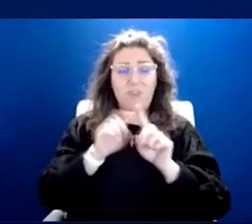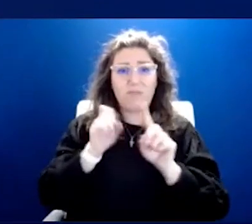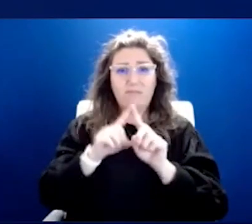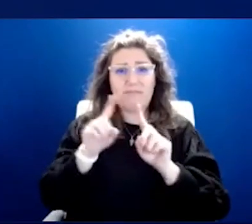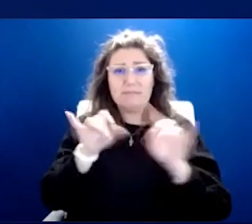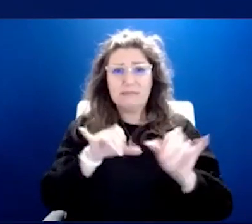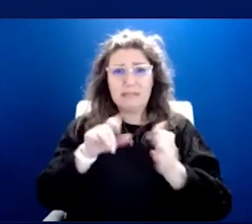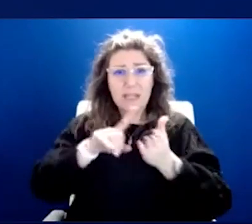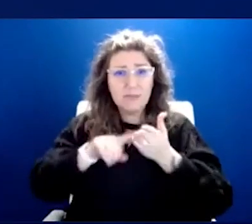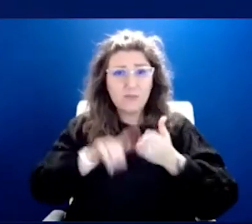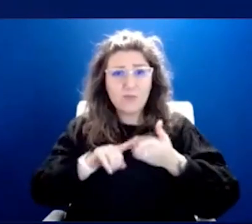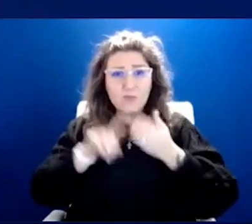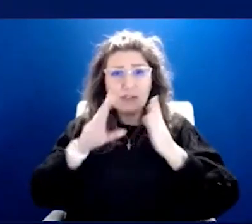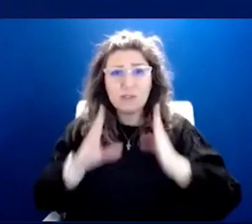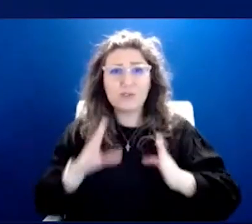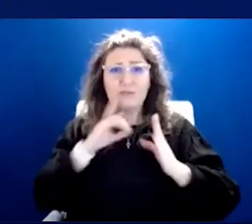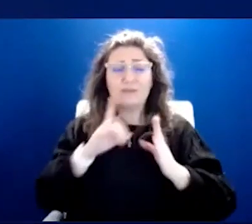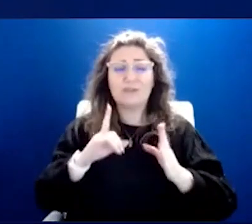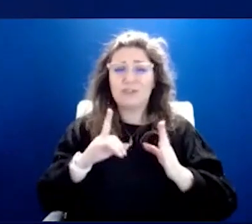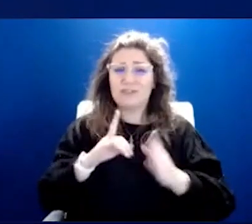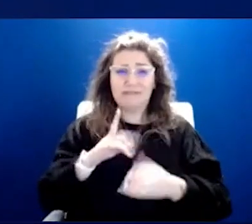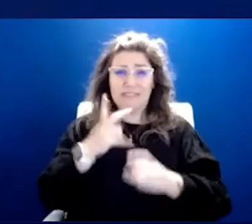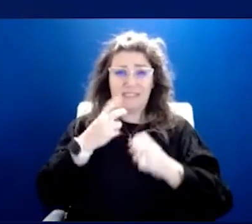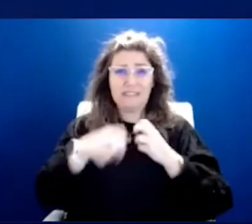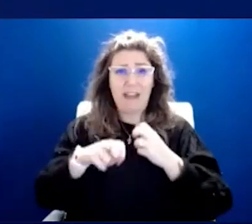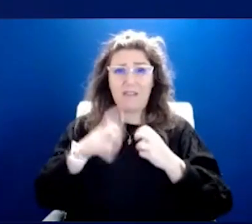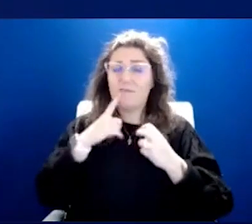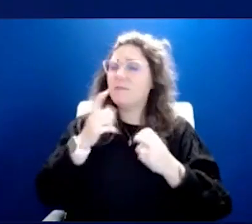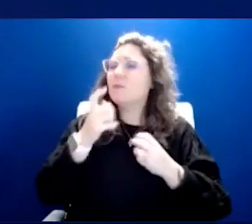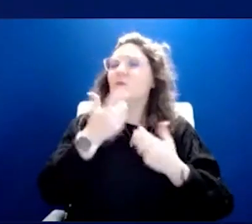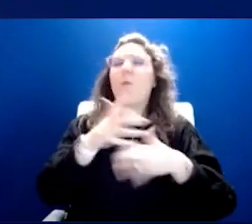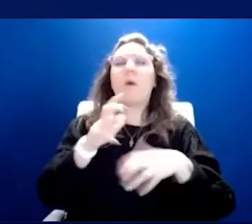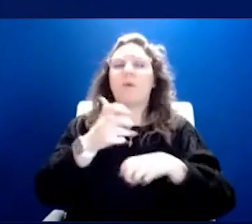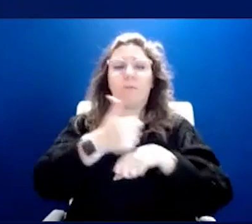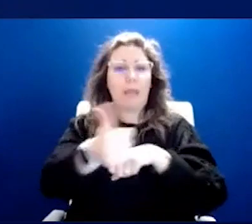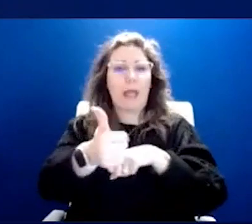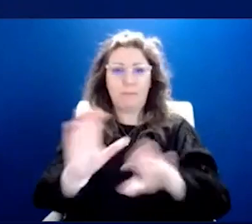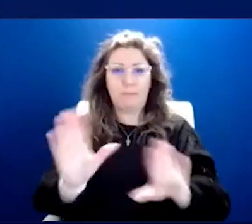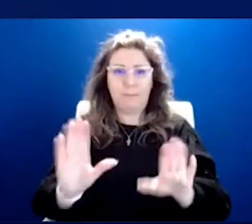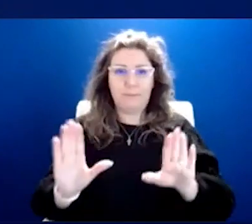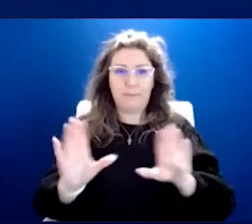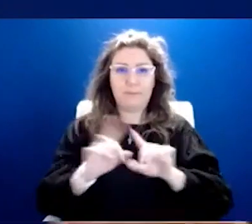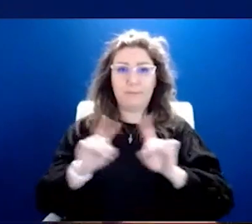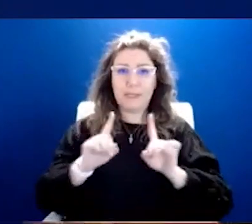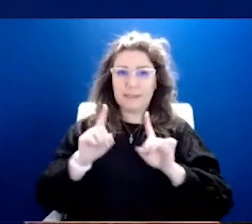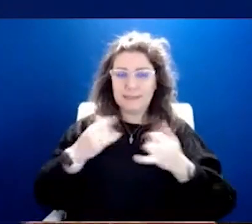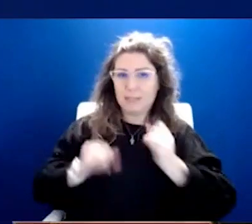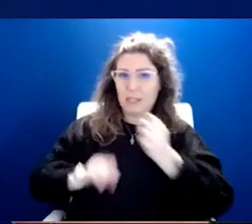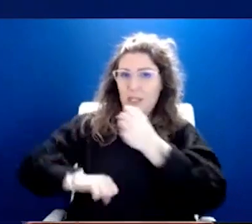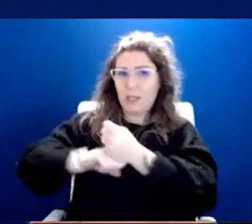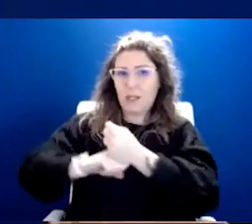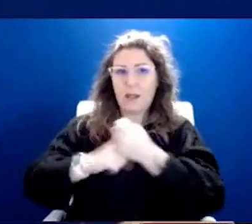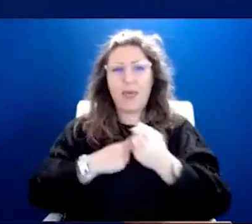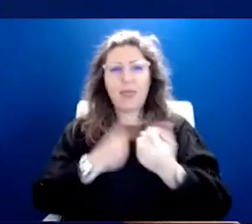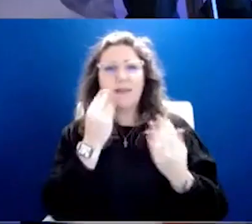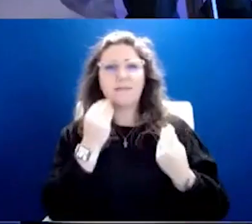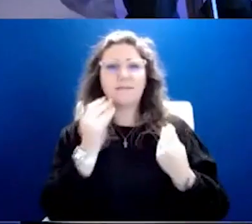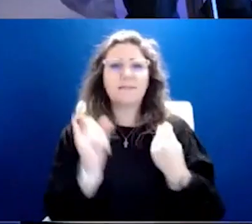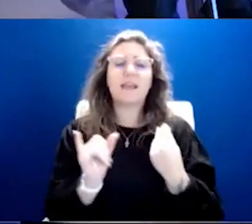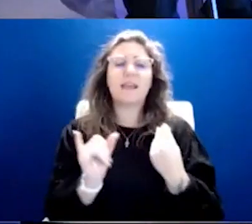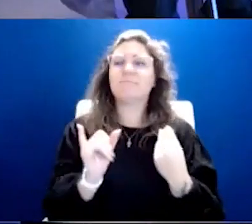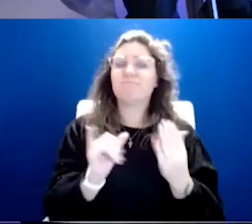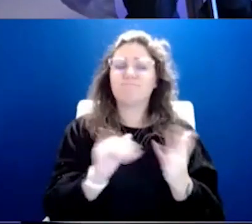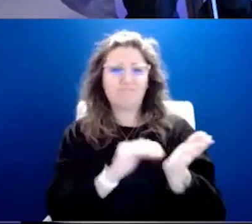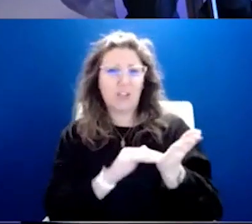been involved in developing? It's tough. We don't want to blame these people. We got to still be on their side. Mm-hmm. I always think of it like, I'm sure Dr. LeMaster had